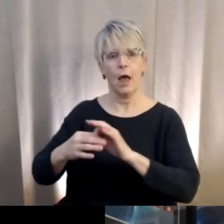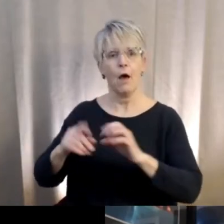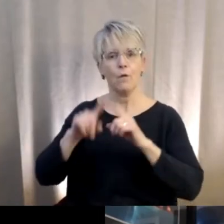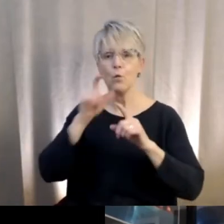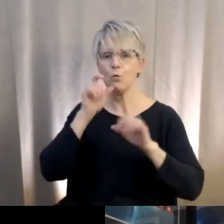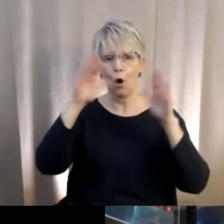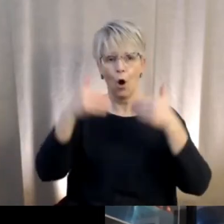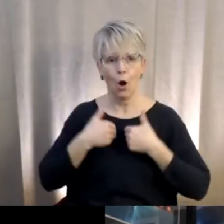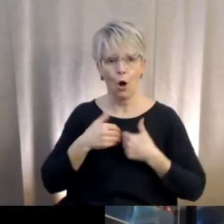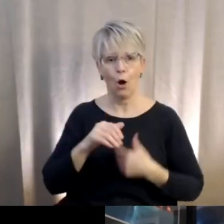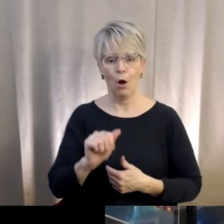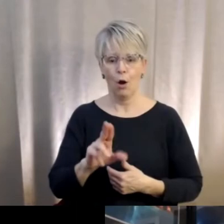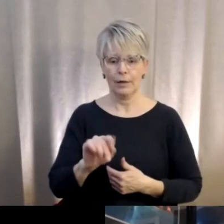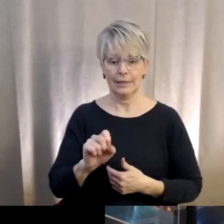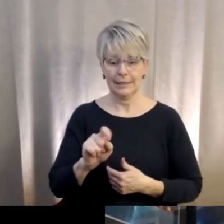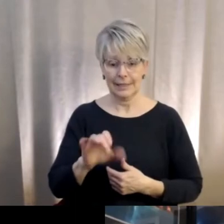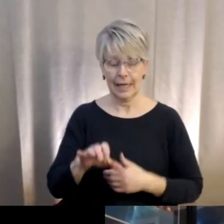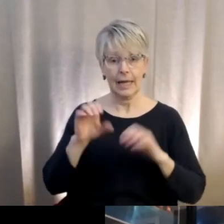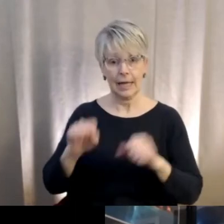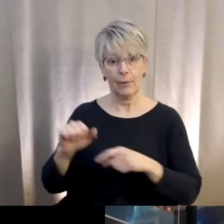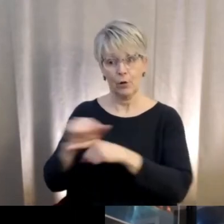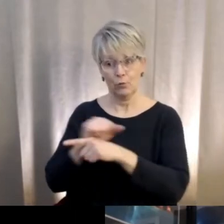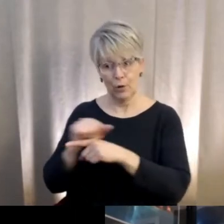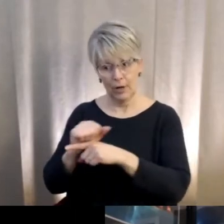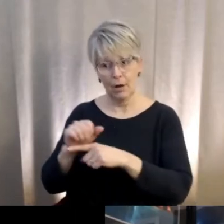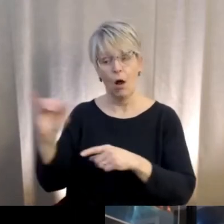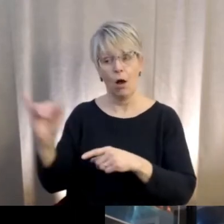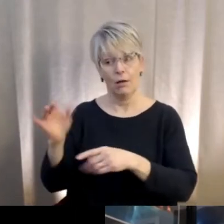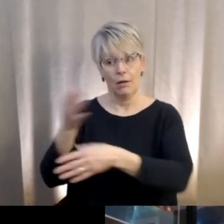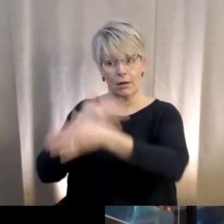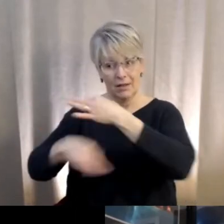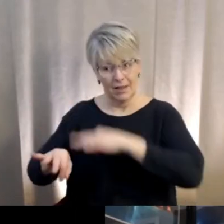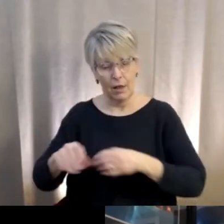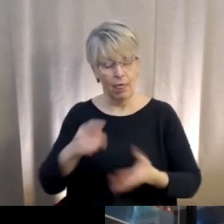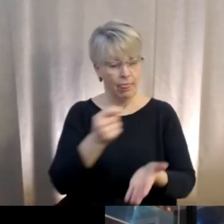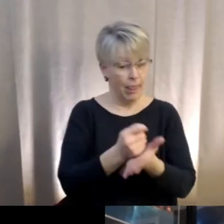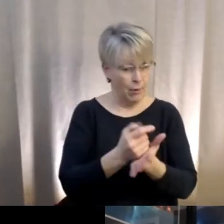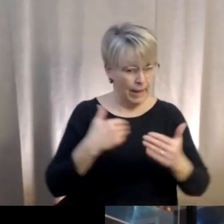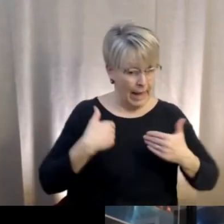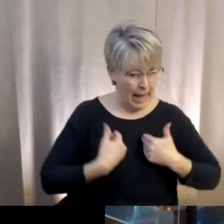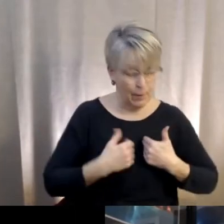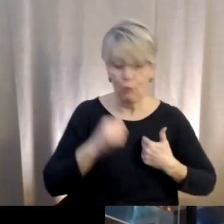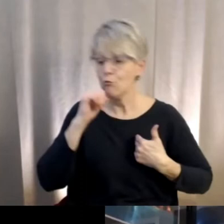kid, can we opt to train the dog to be a therapy animal instead of a service animal?